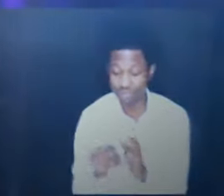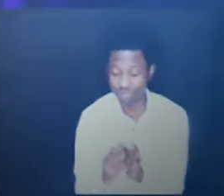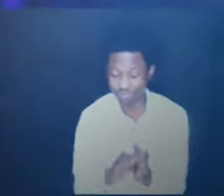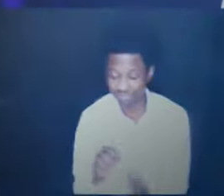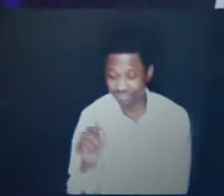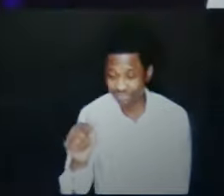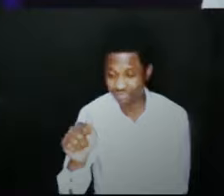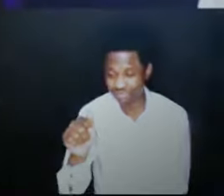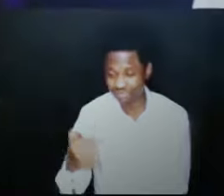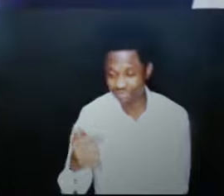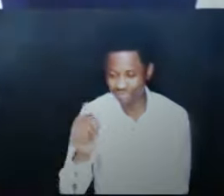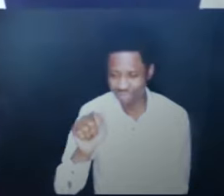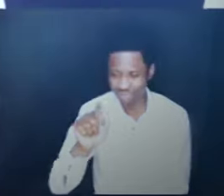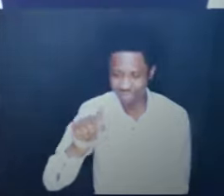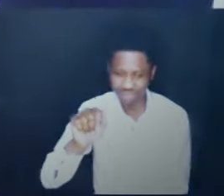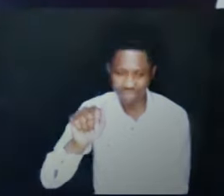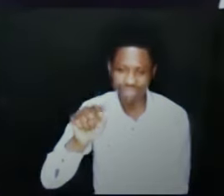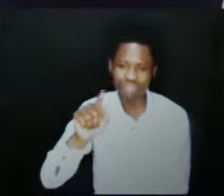verse